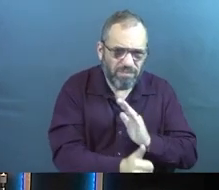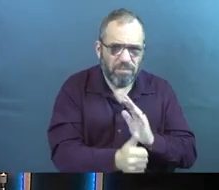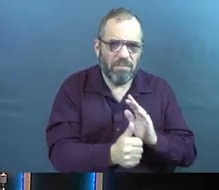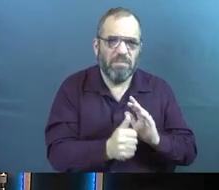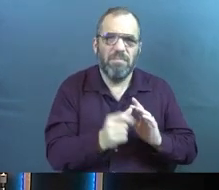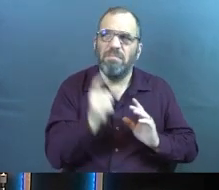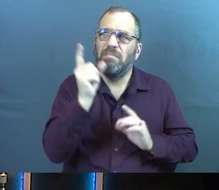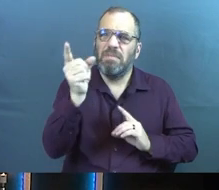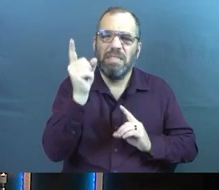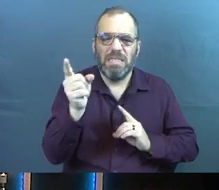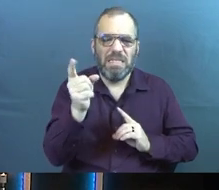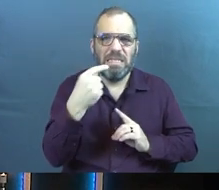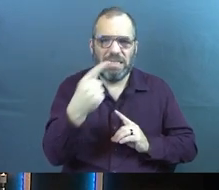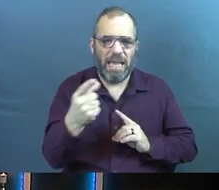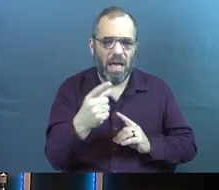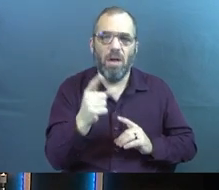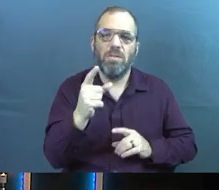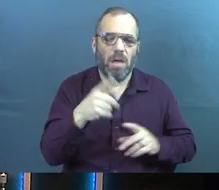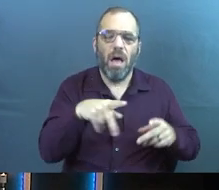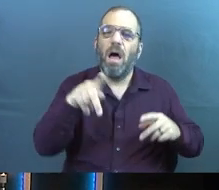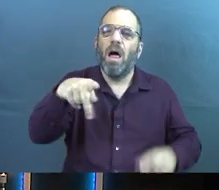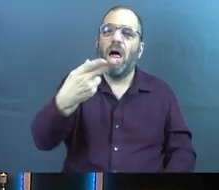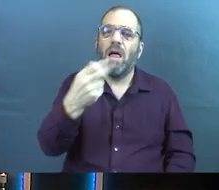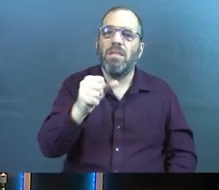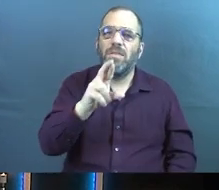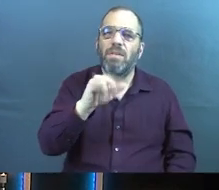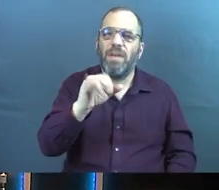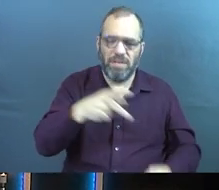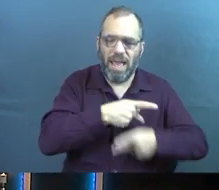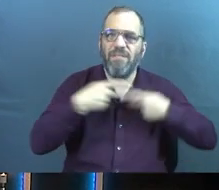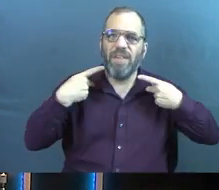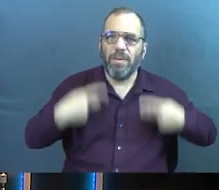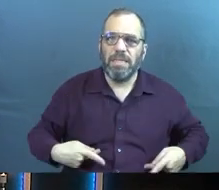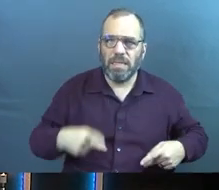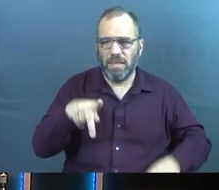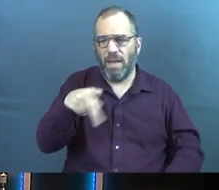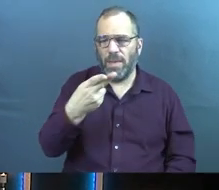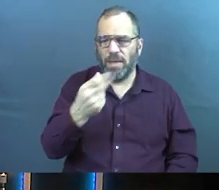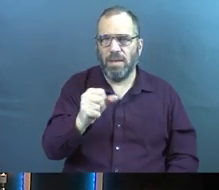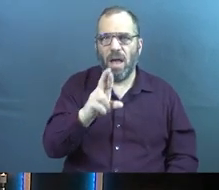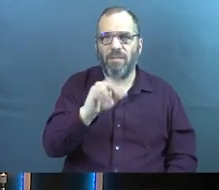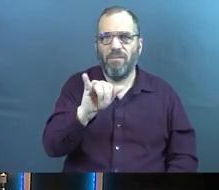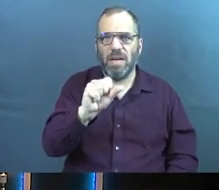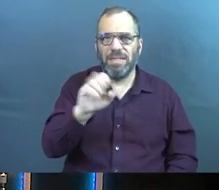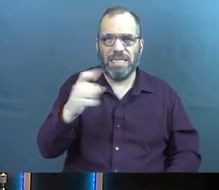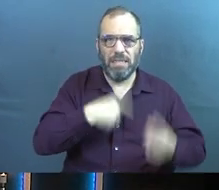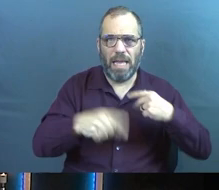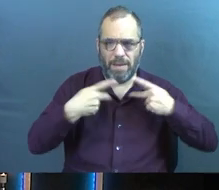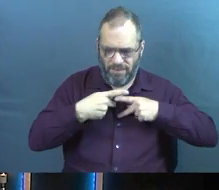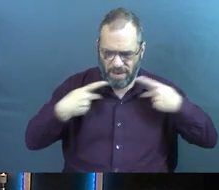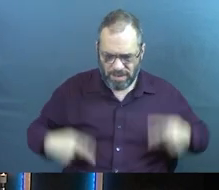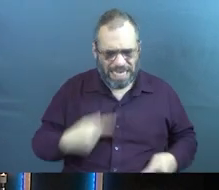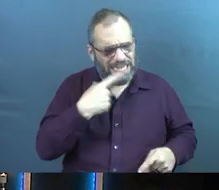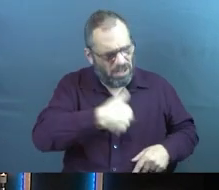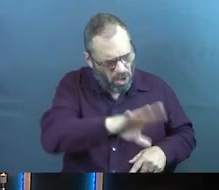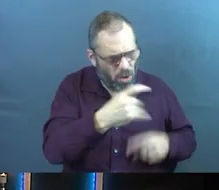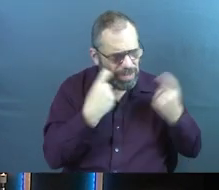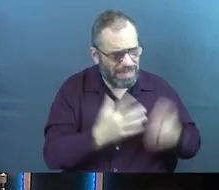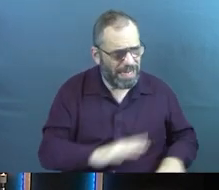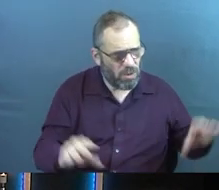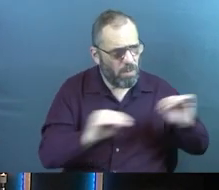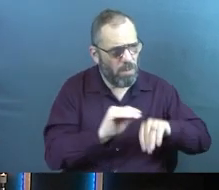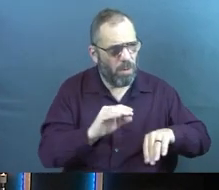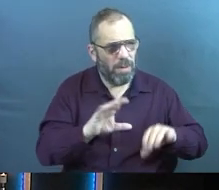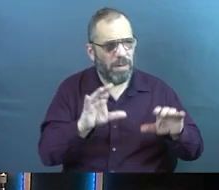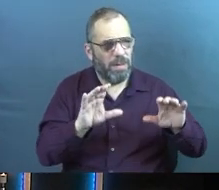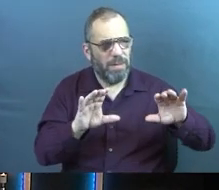where he tells the Pharisees some truth and he shows this woman some truth, but with so much grace and, you know, go and sin no more and all this stuff. Just